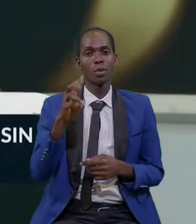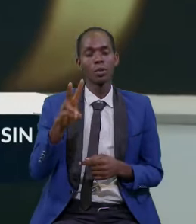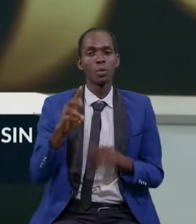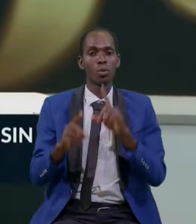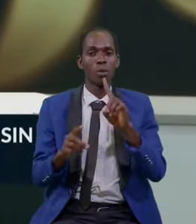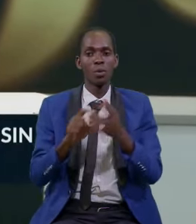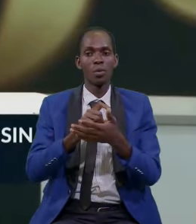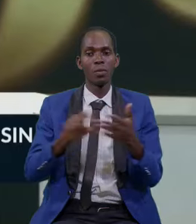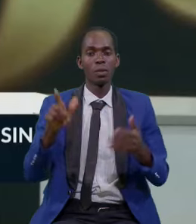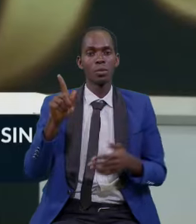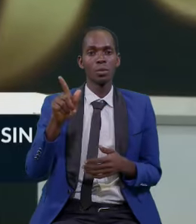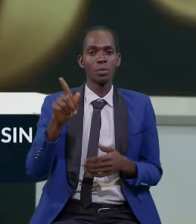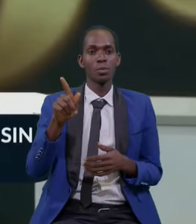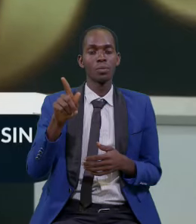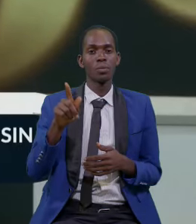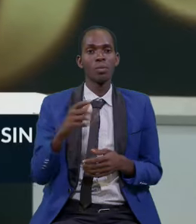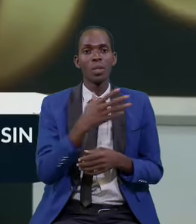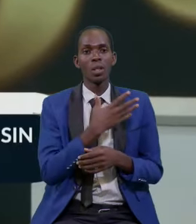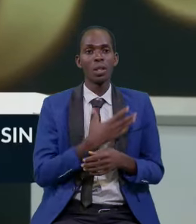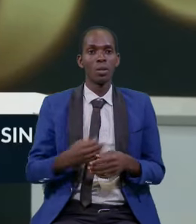It says, and she shall bring forth